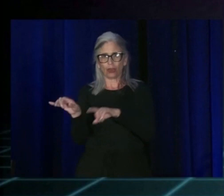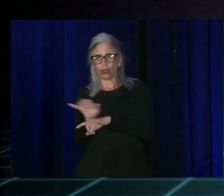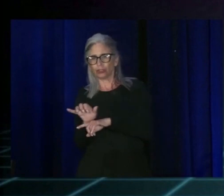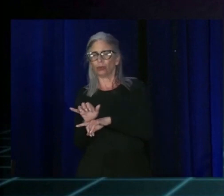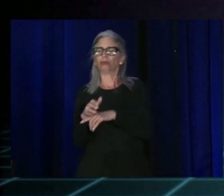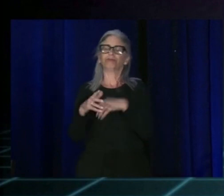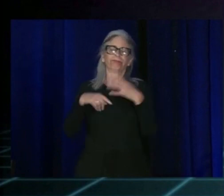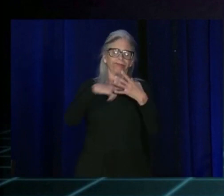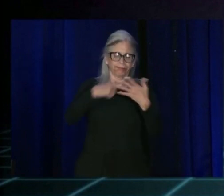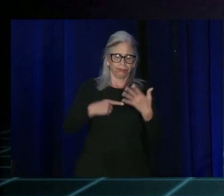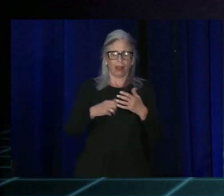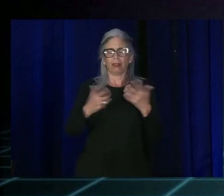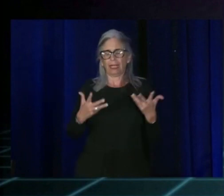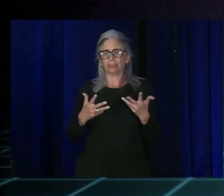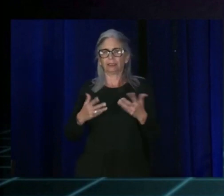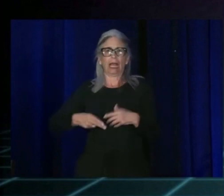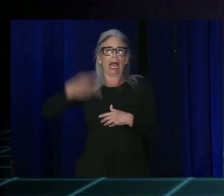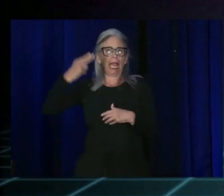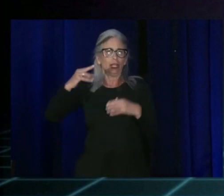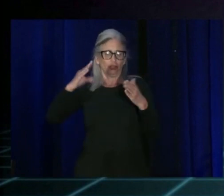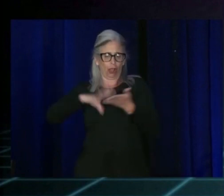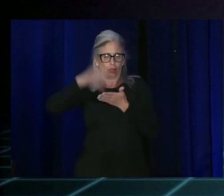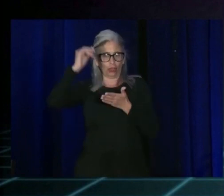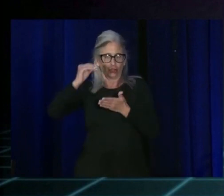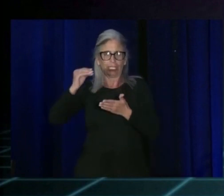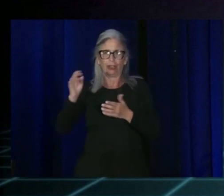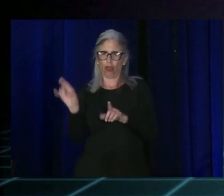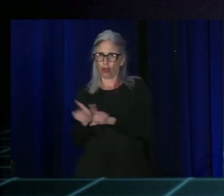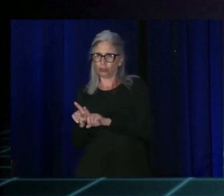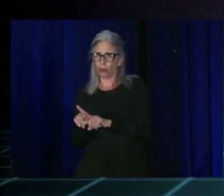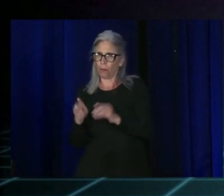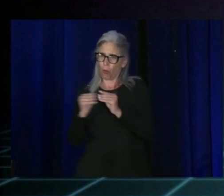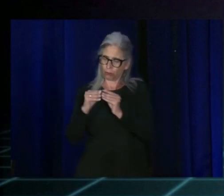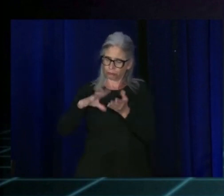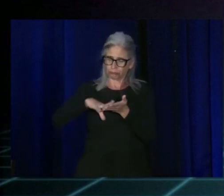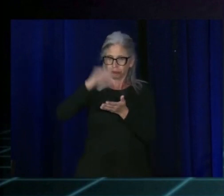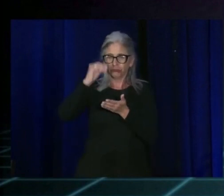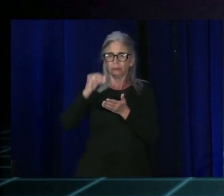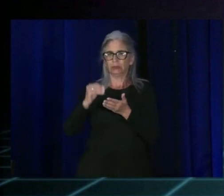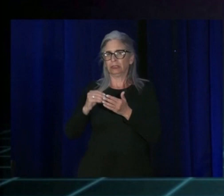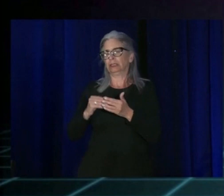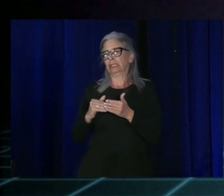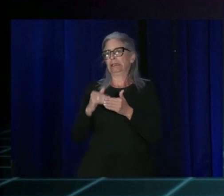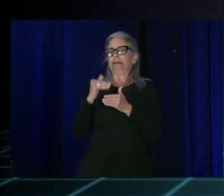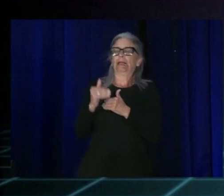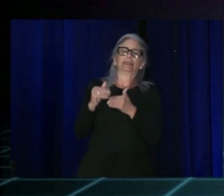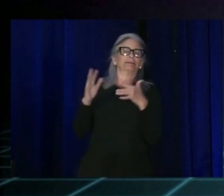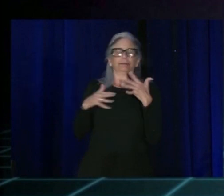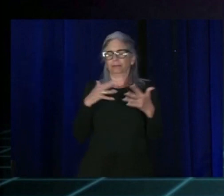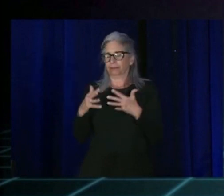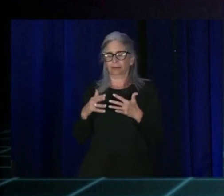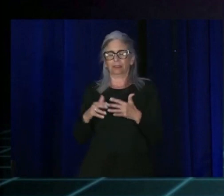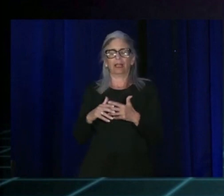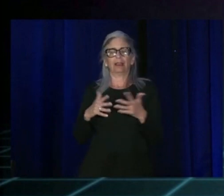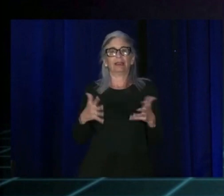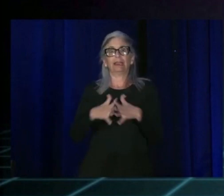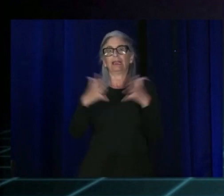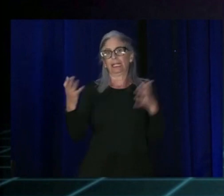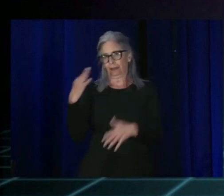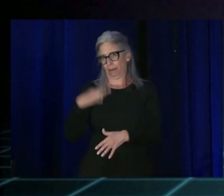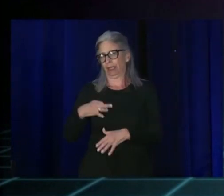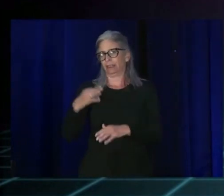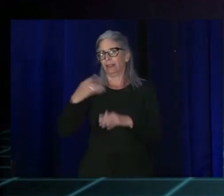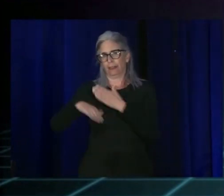And it's a higher learning curve, to be honest, going to non-Next to Next. But there's a lot of benefits